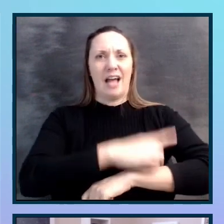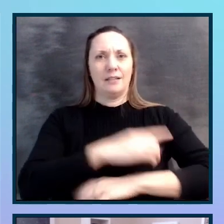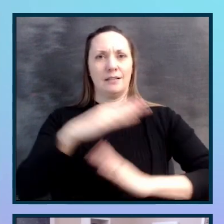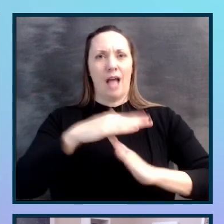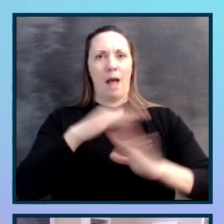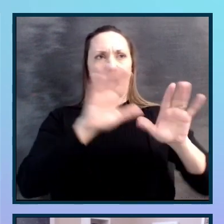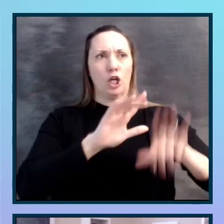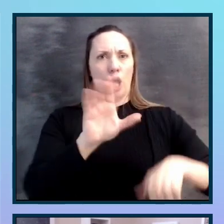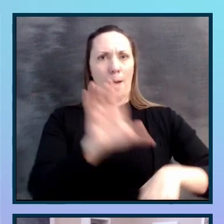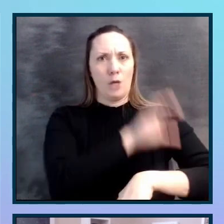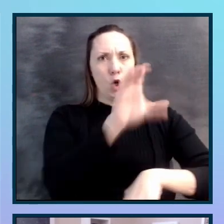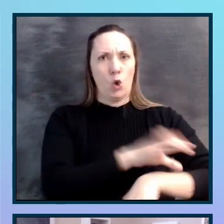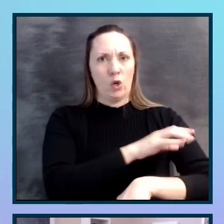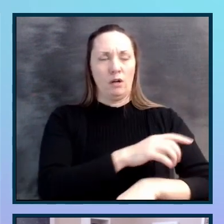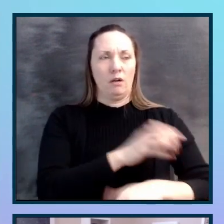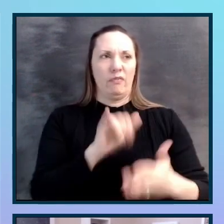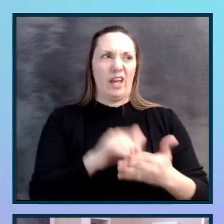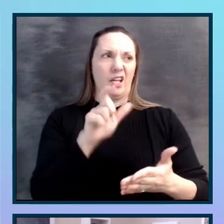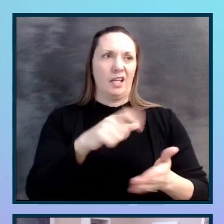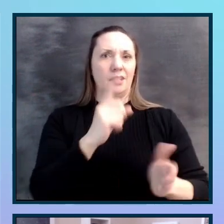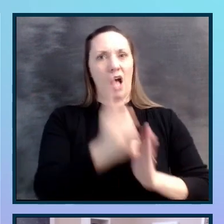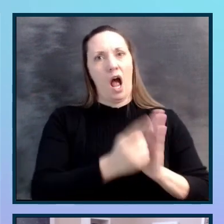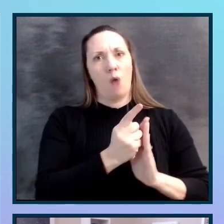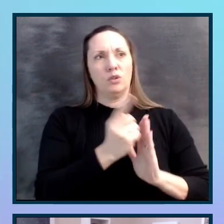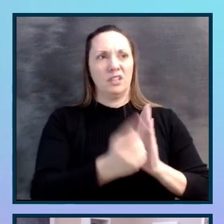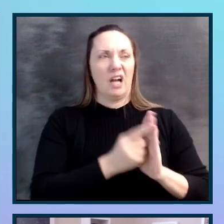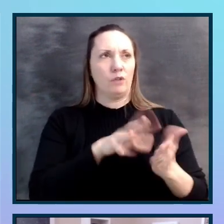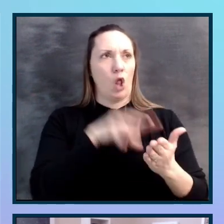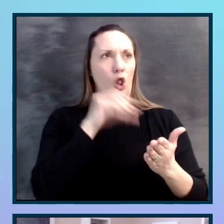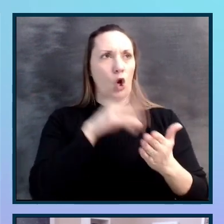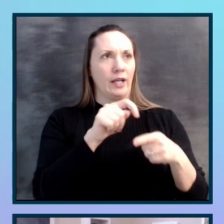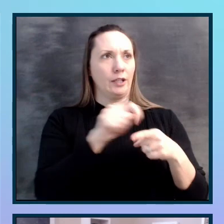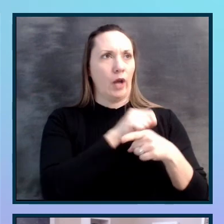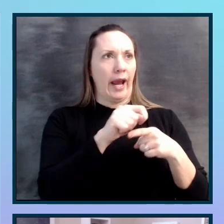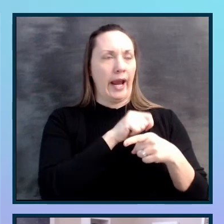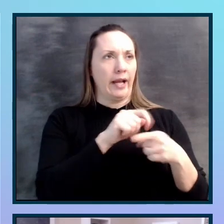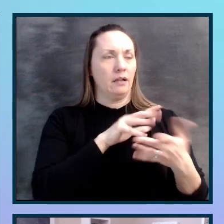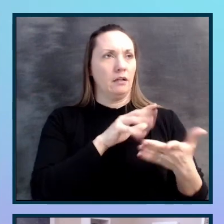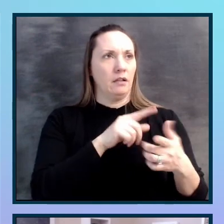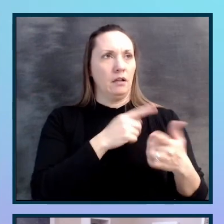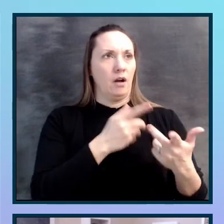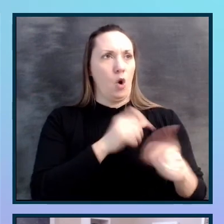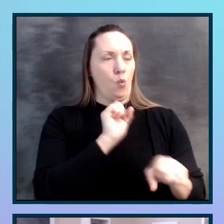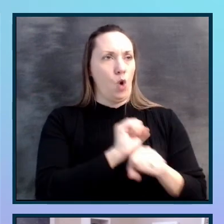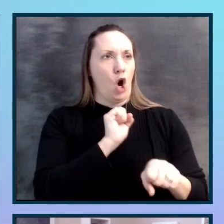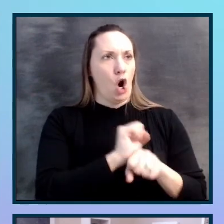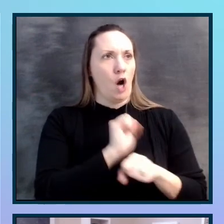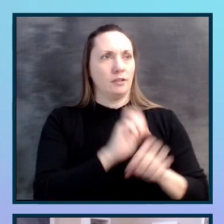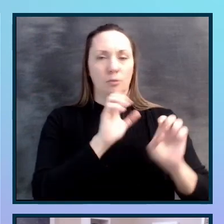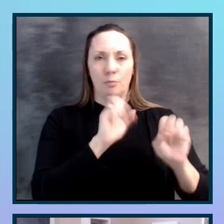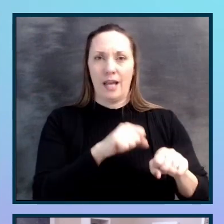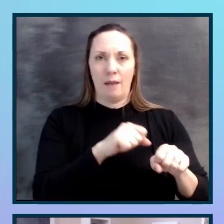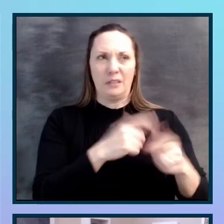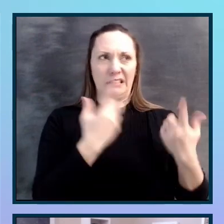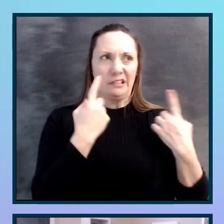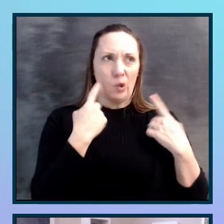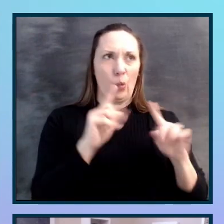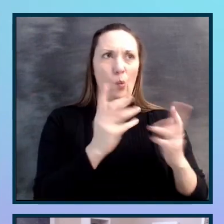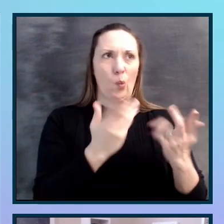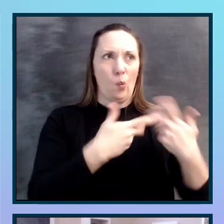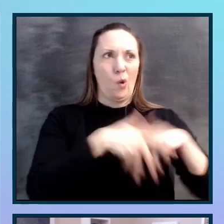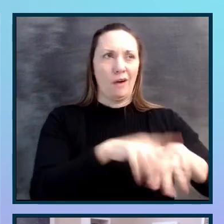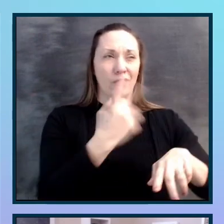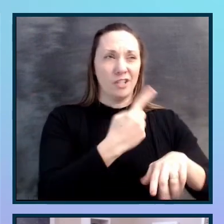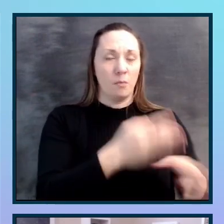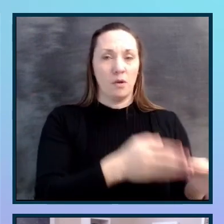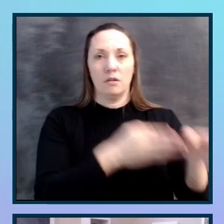that needs hours and hours of training and of work in order to get that to work for someone, to